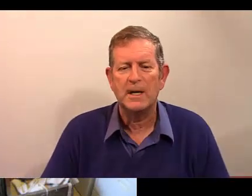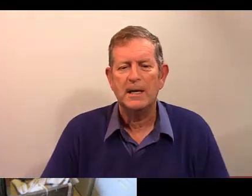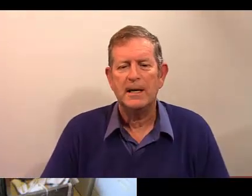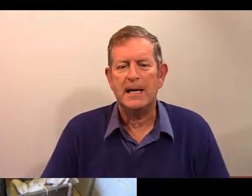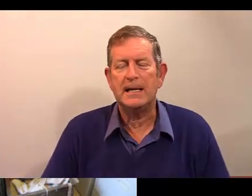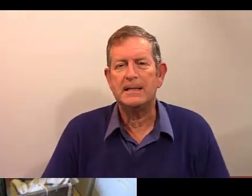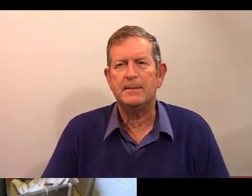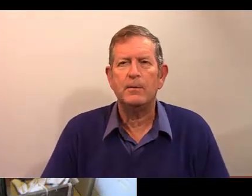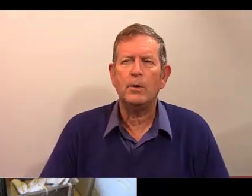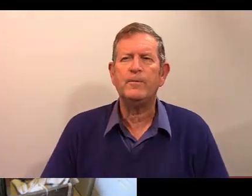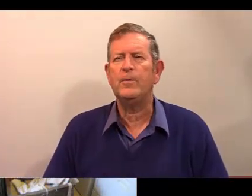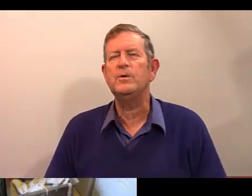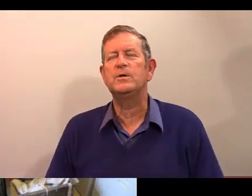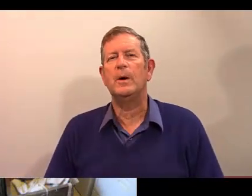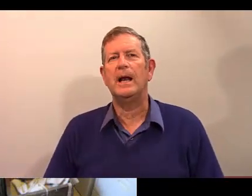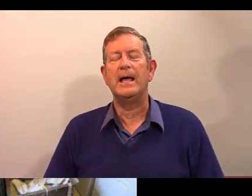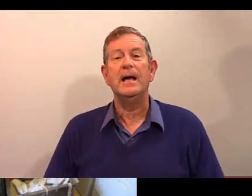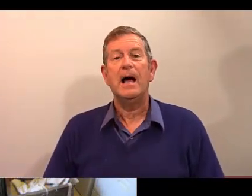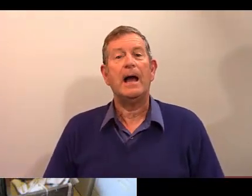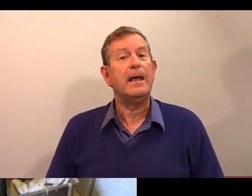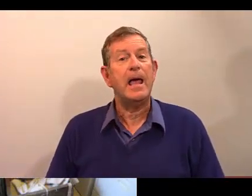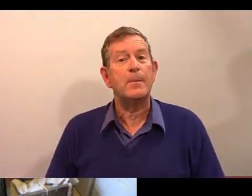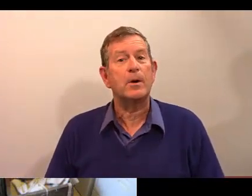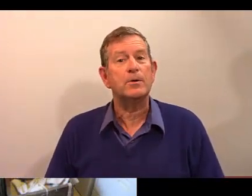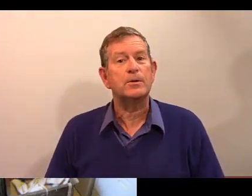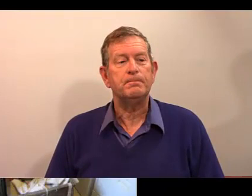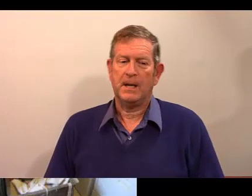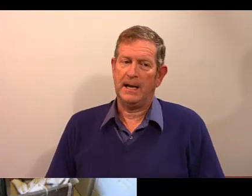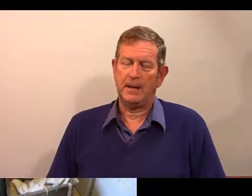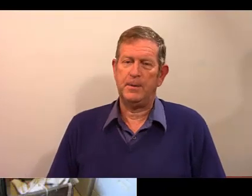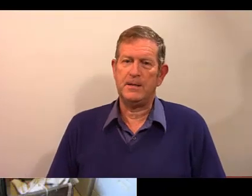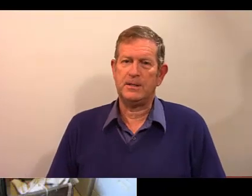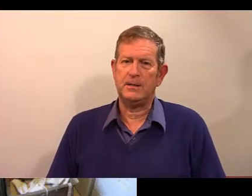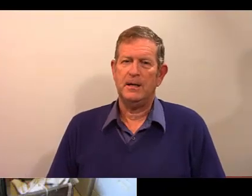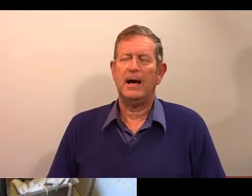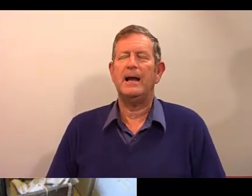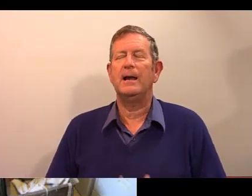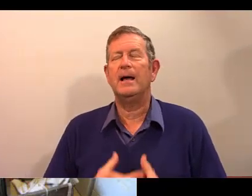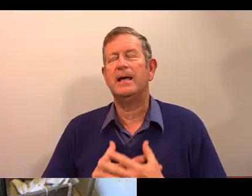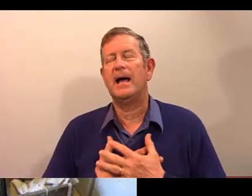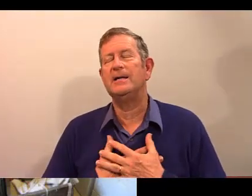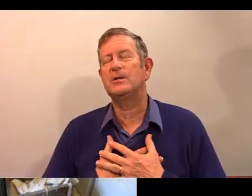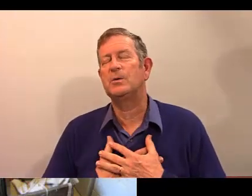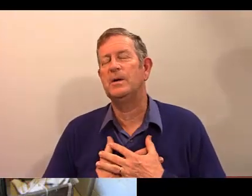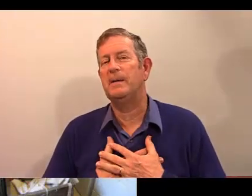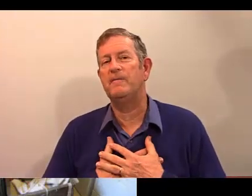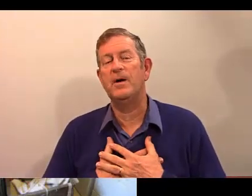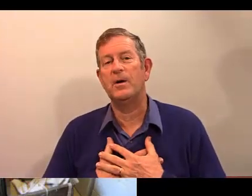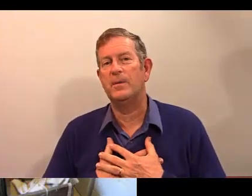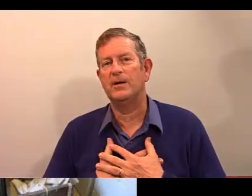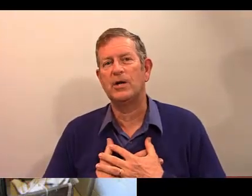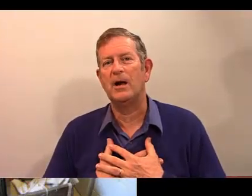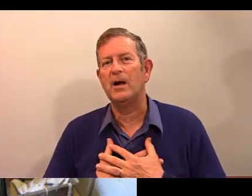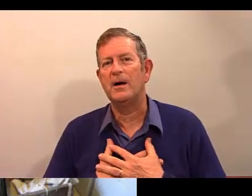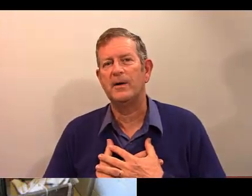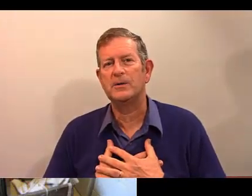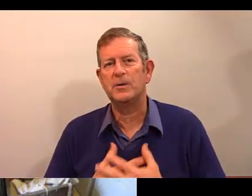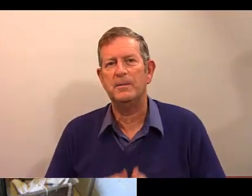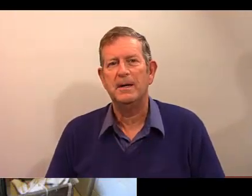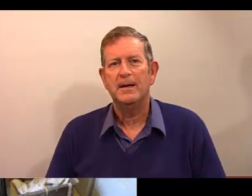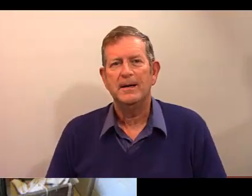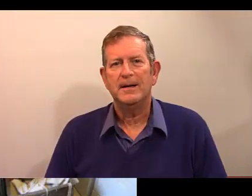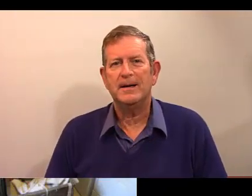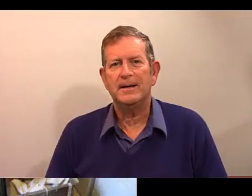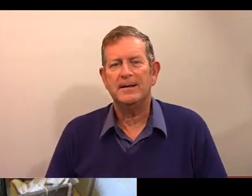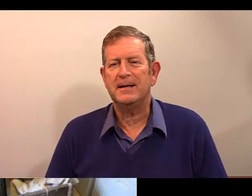very much. And what foods do I like? I like hamburgers. I like pizza. I like ice cream very much. I love